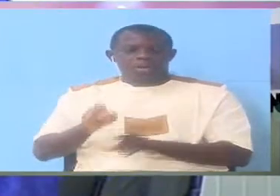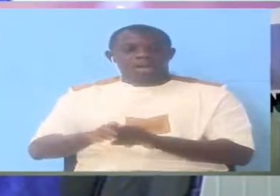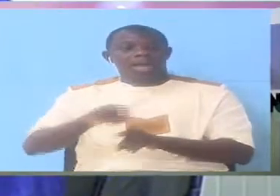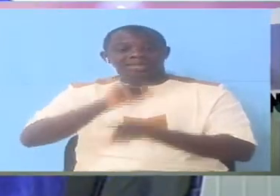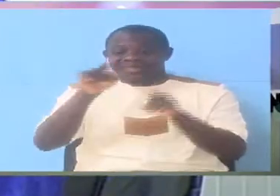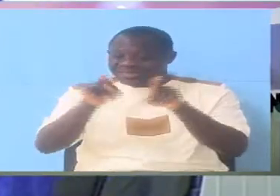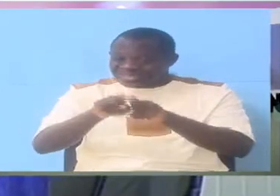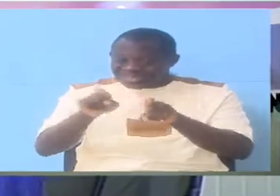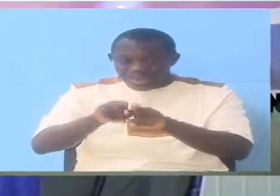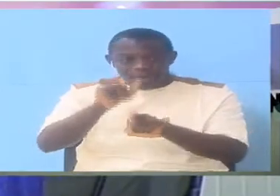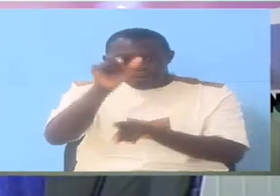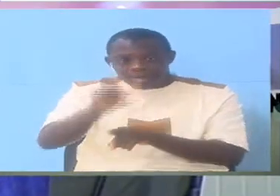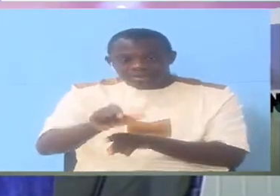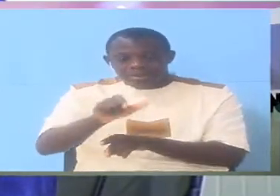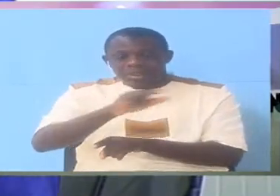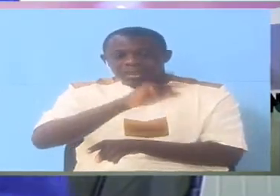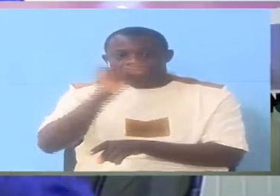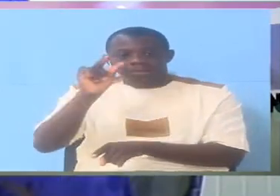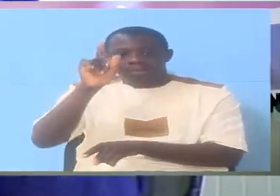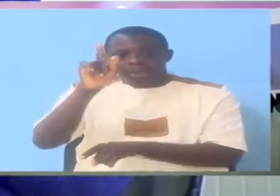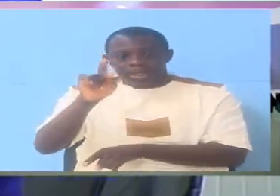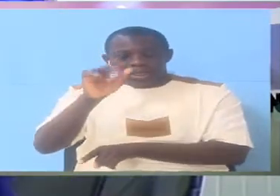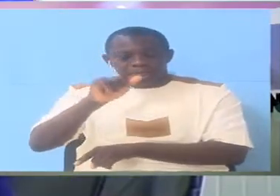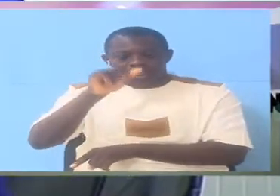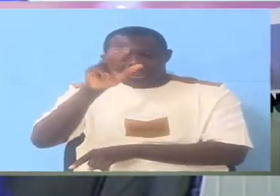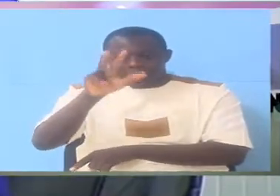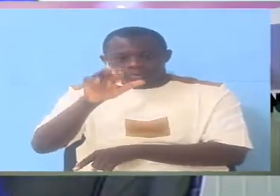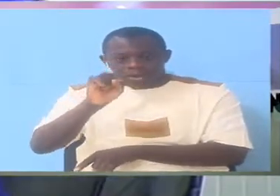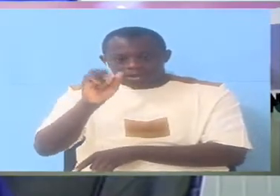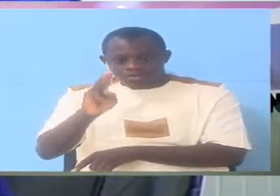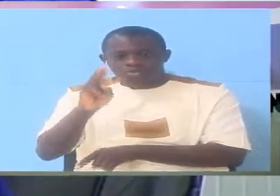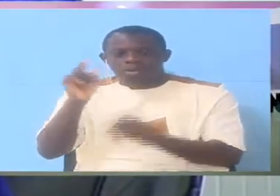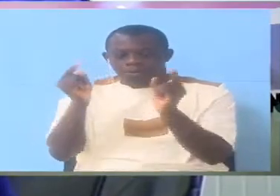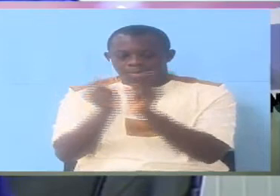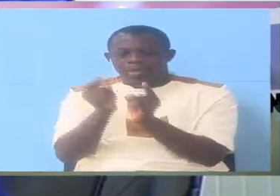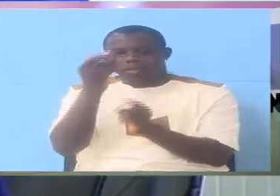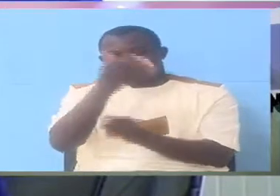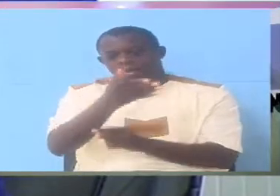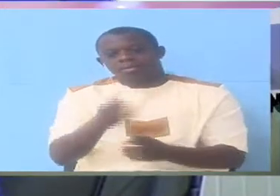the same bombardier I found there. And